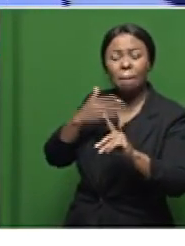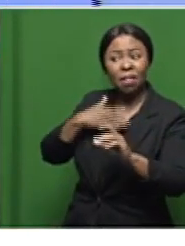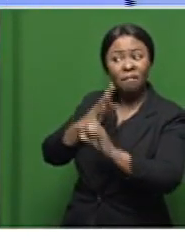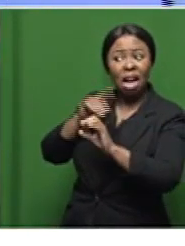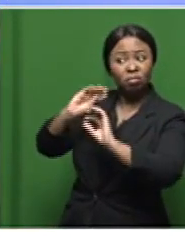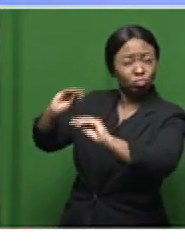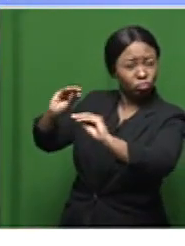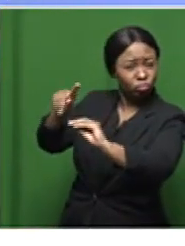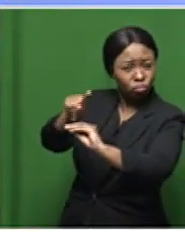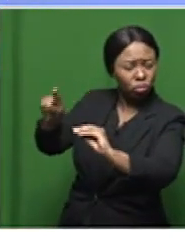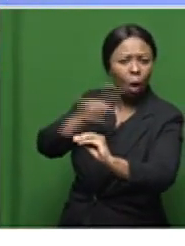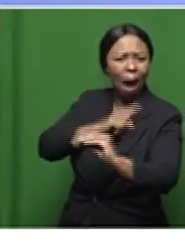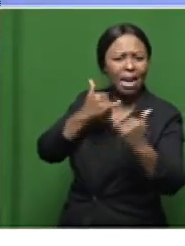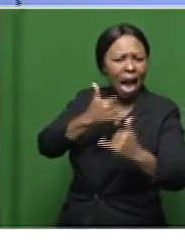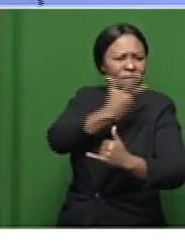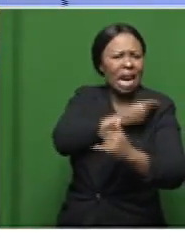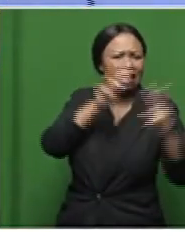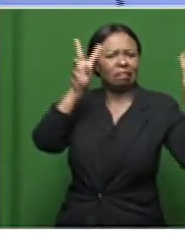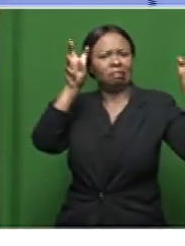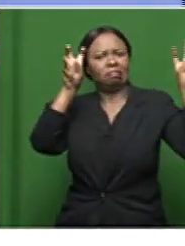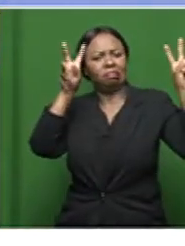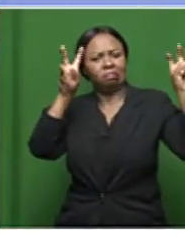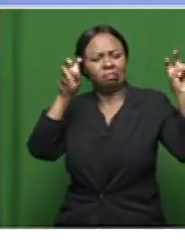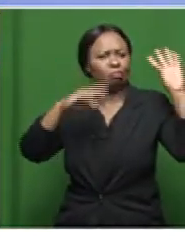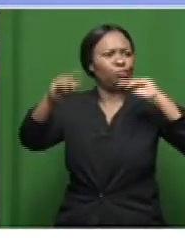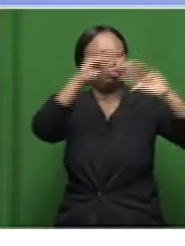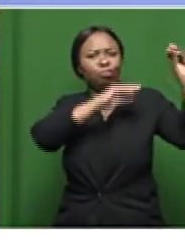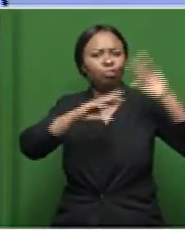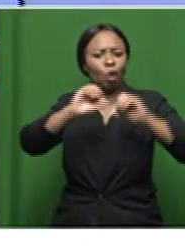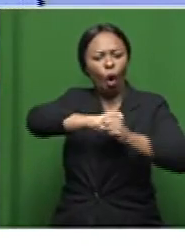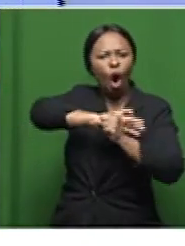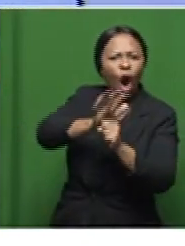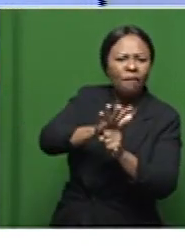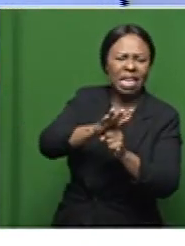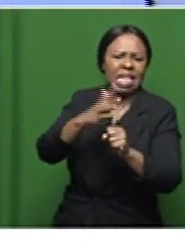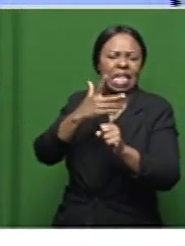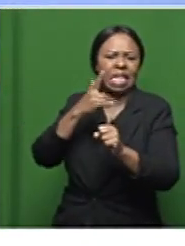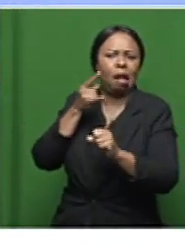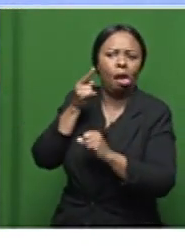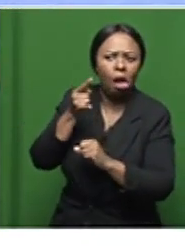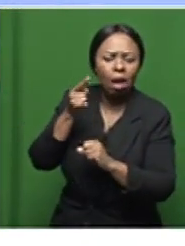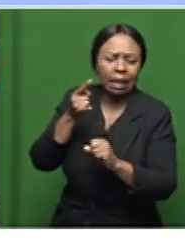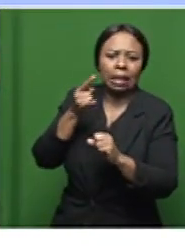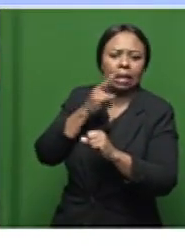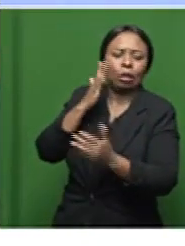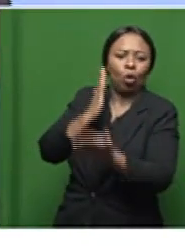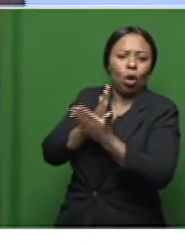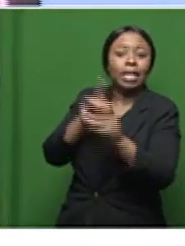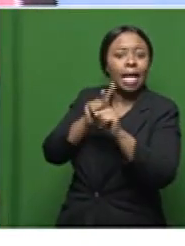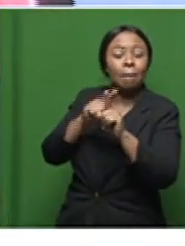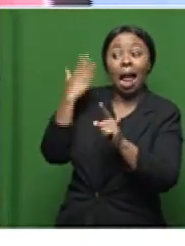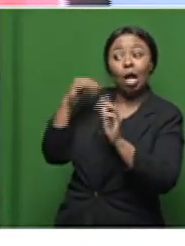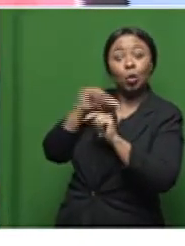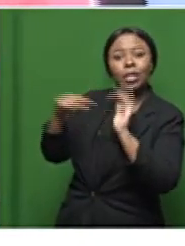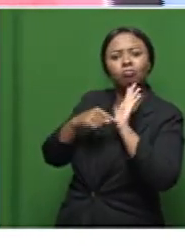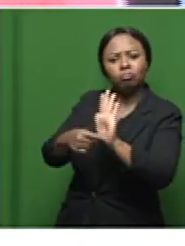live in a world now where vaccines are still talk of the town, where COVID has come about, and there's a lot of vaccine hesitancy. We had a show about this last week. Do you